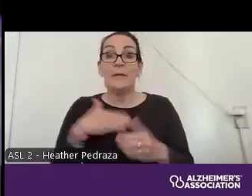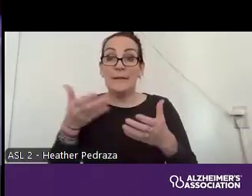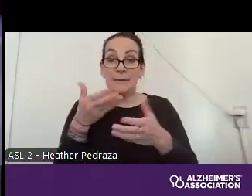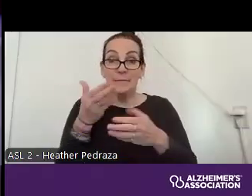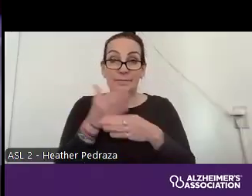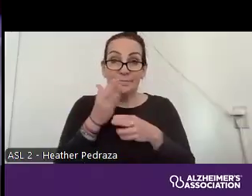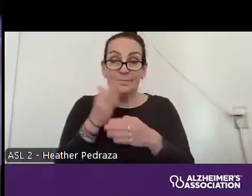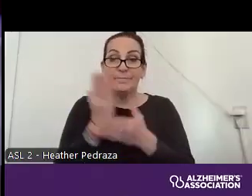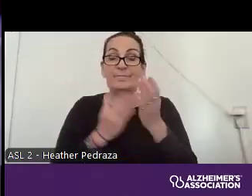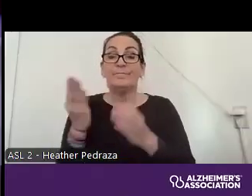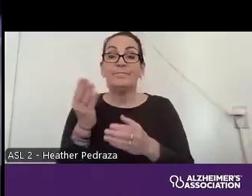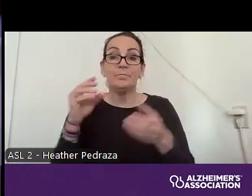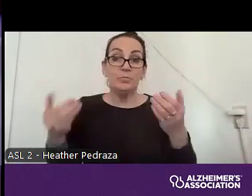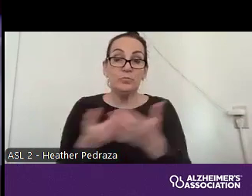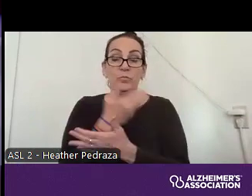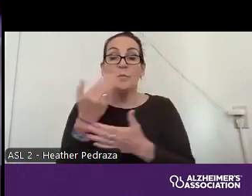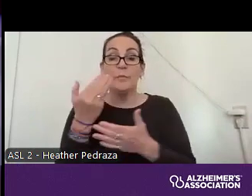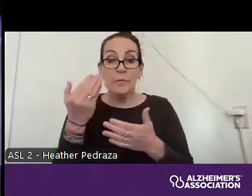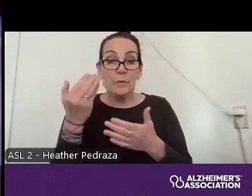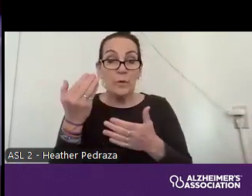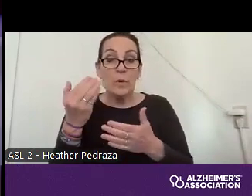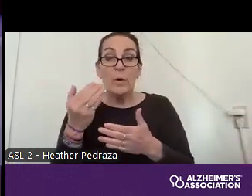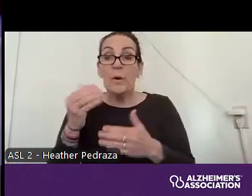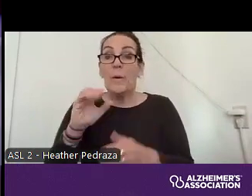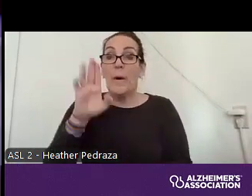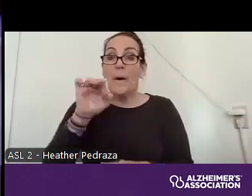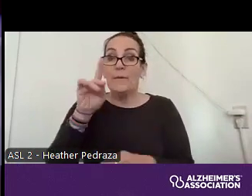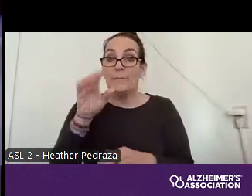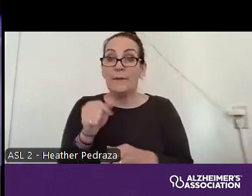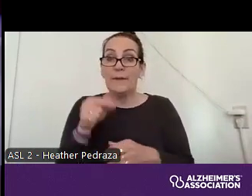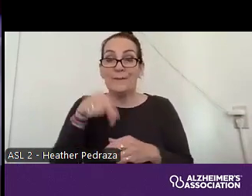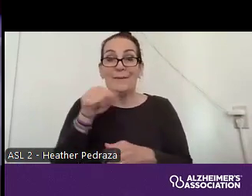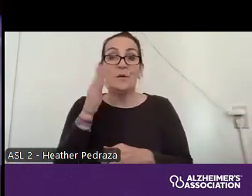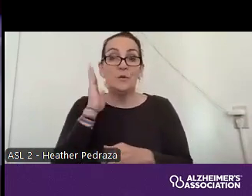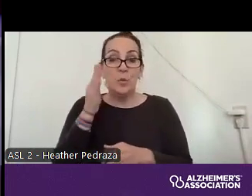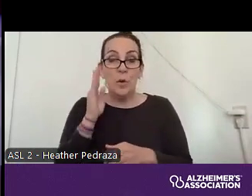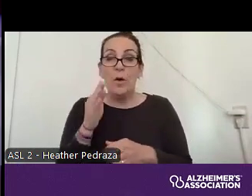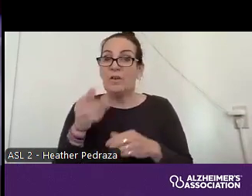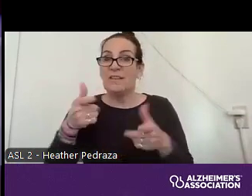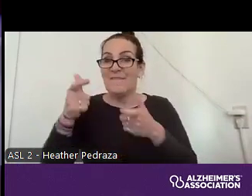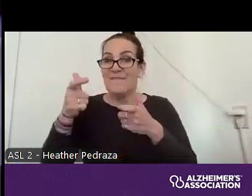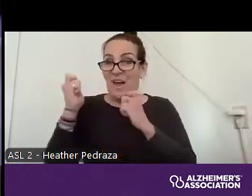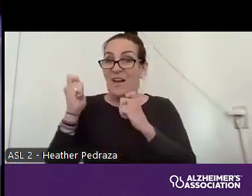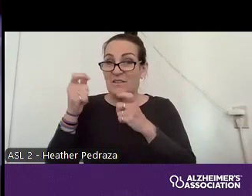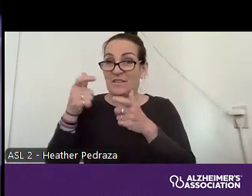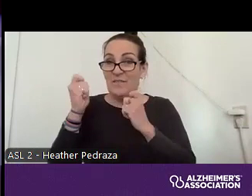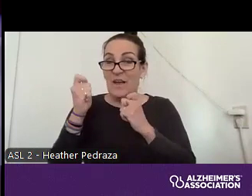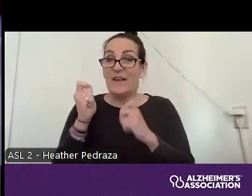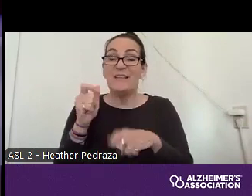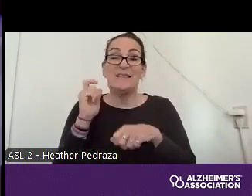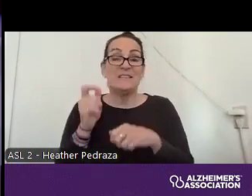coming out of the Alzheimer's and dementia research space. This is going to be a whirlwind tour of the latest